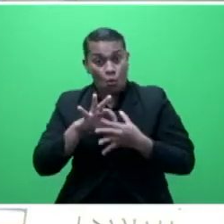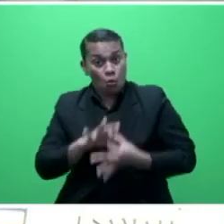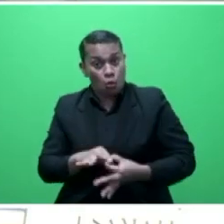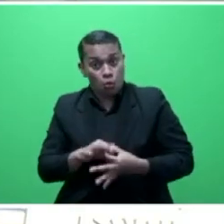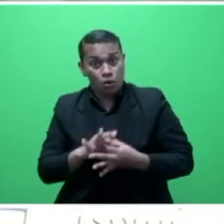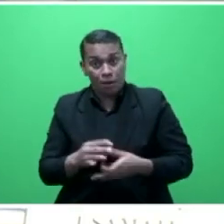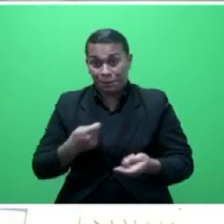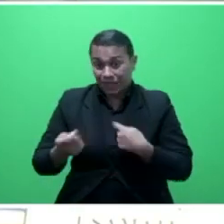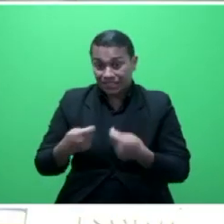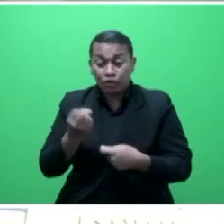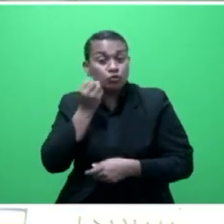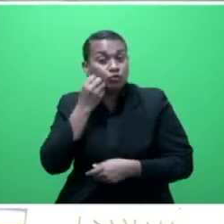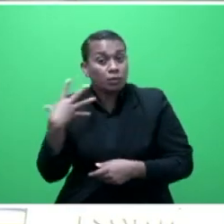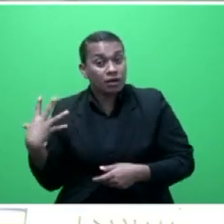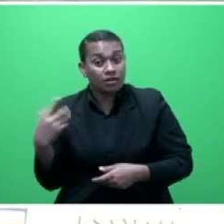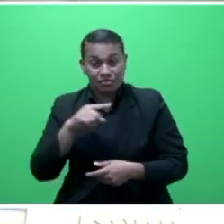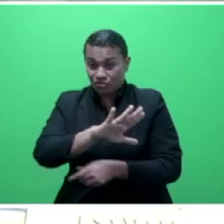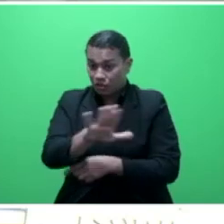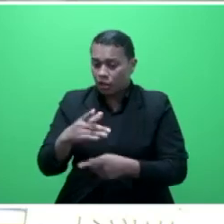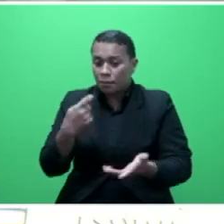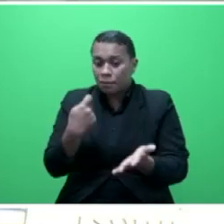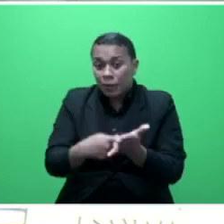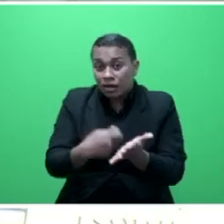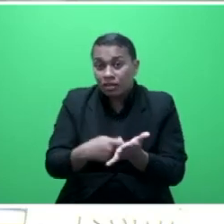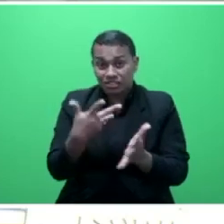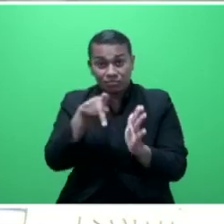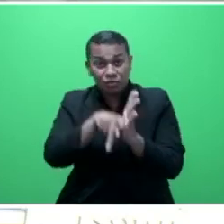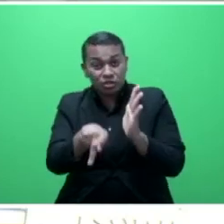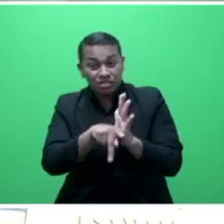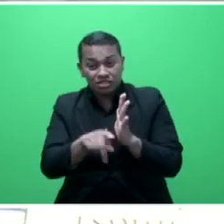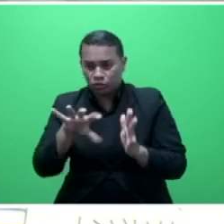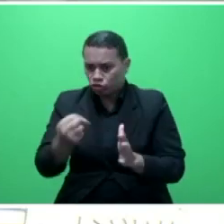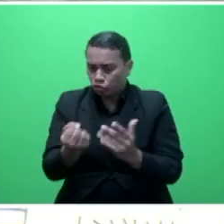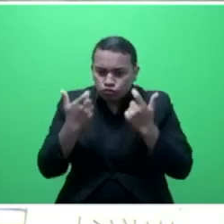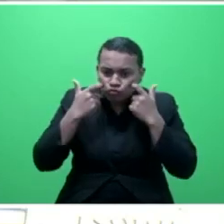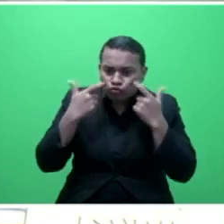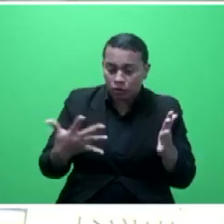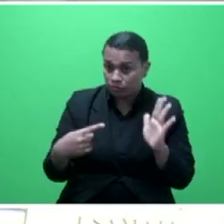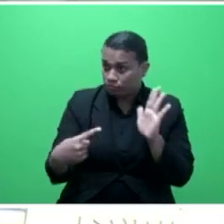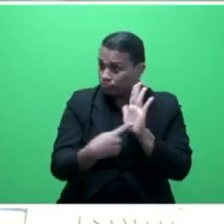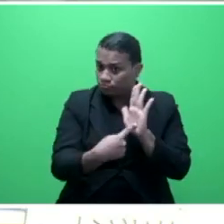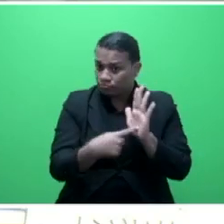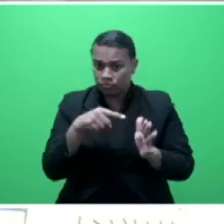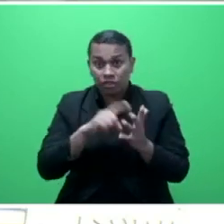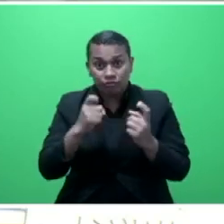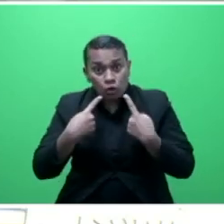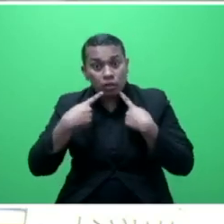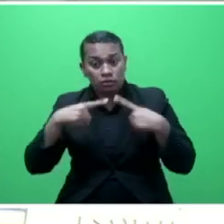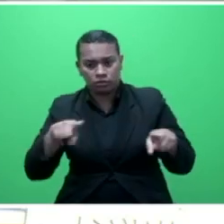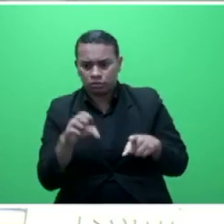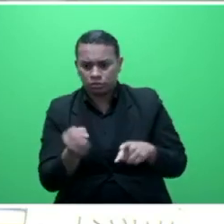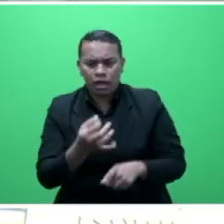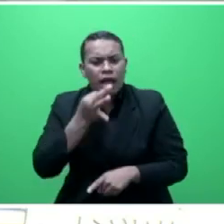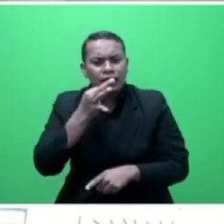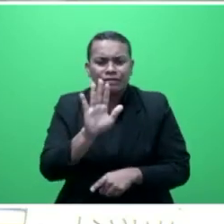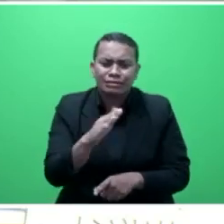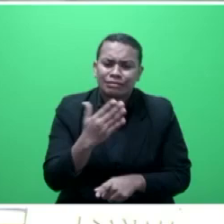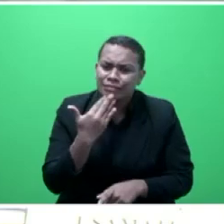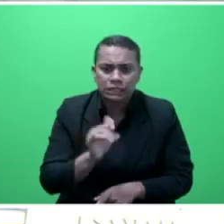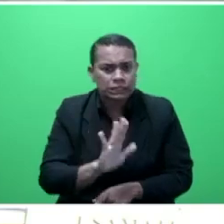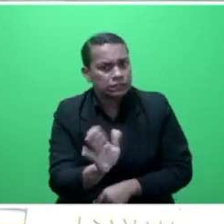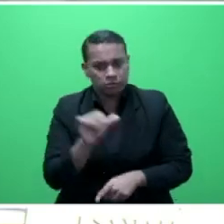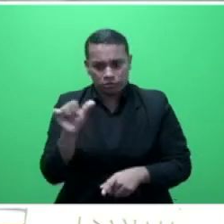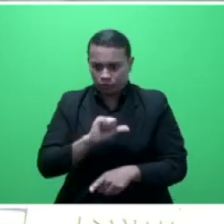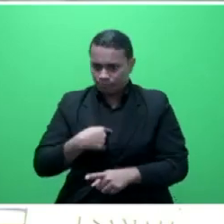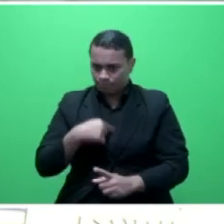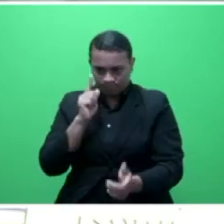warehouse, your prices must reflect these supply-side discounts, and that's not a request. If they don't, you can expect to hear from